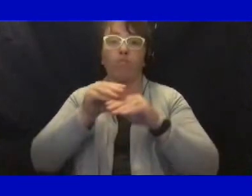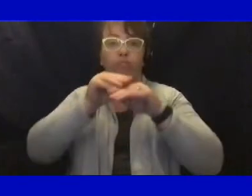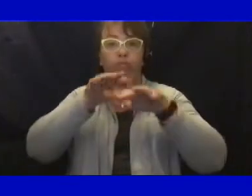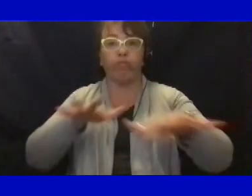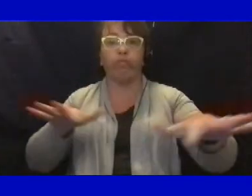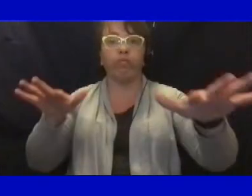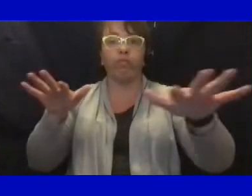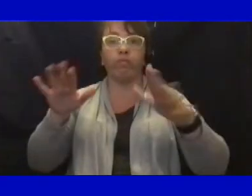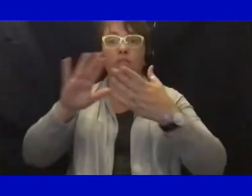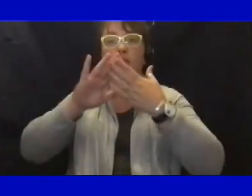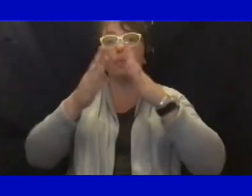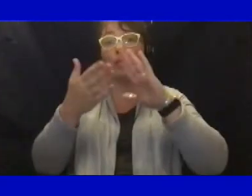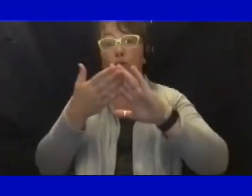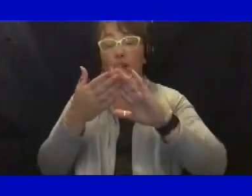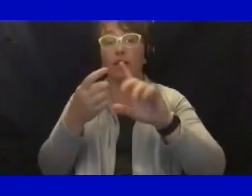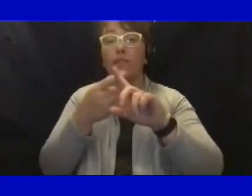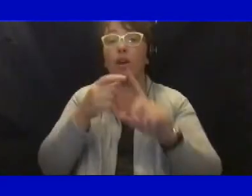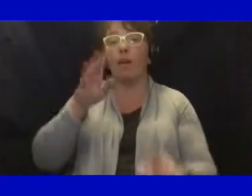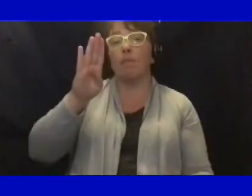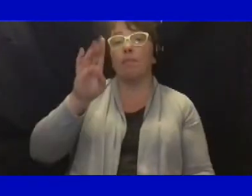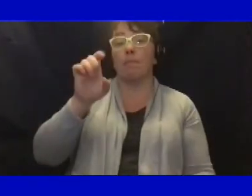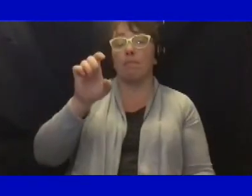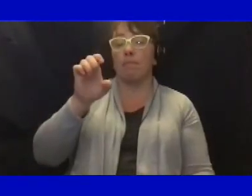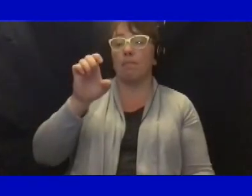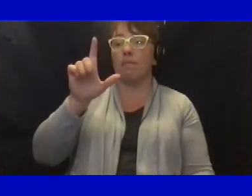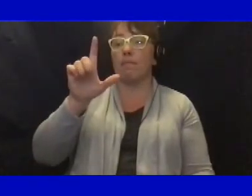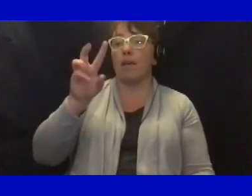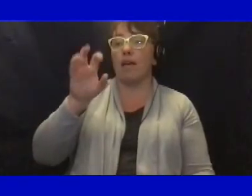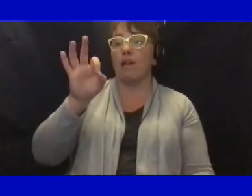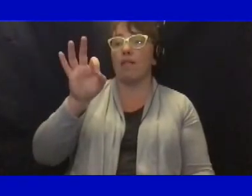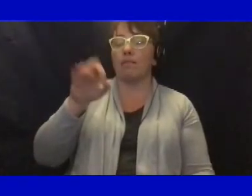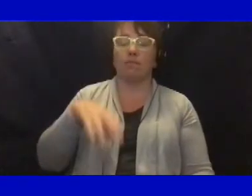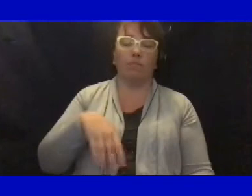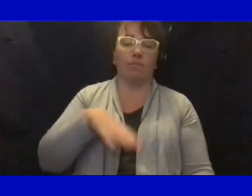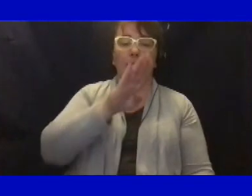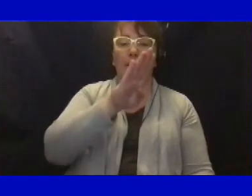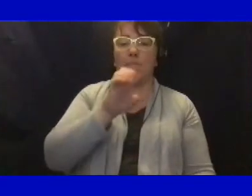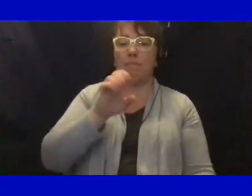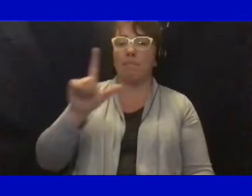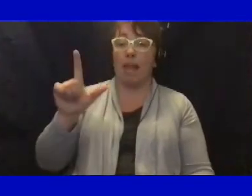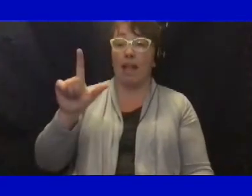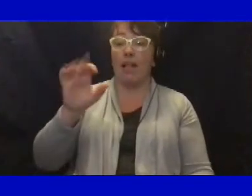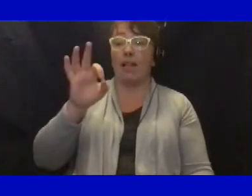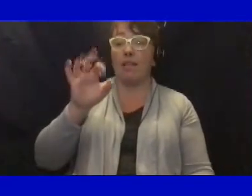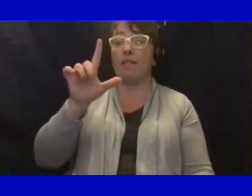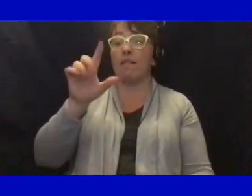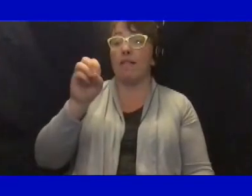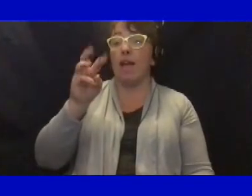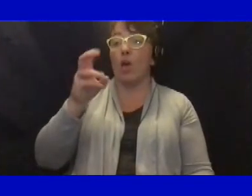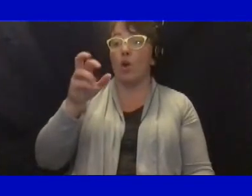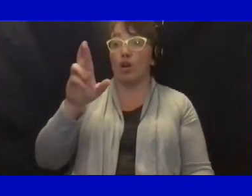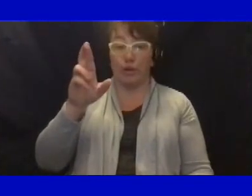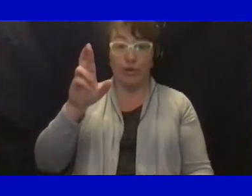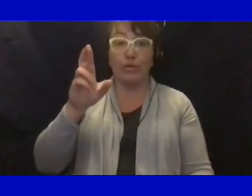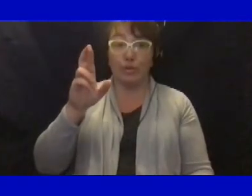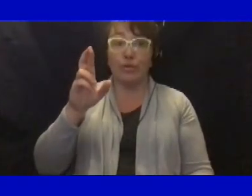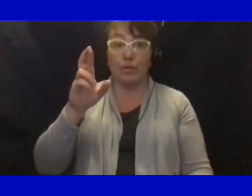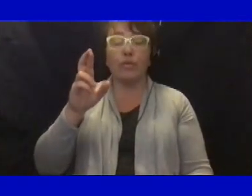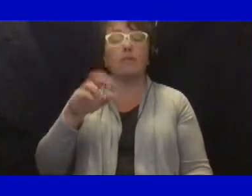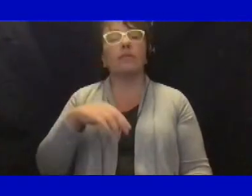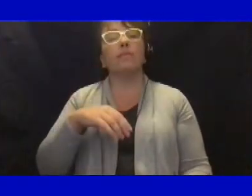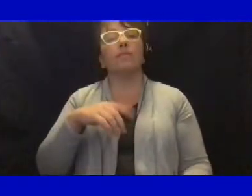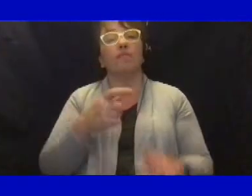the top of Bellflower. And so between those two events, between the debris flow or the mud flow that happened